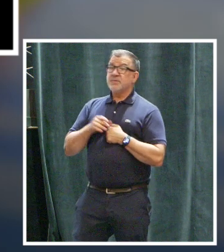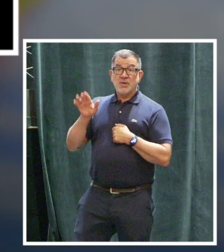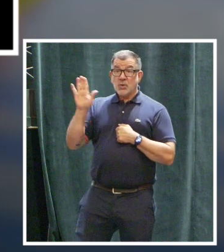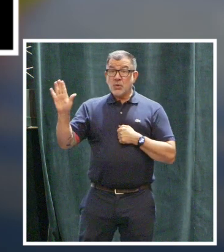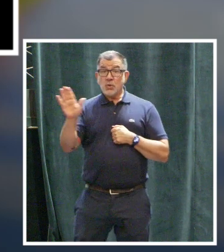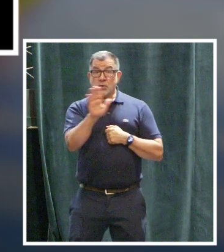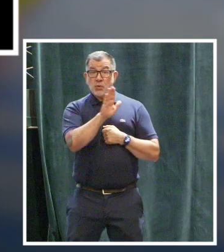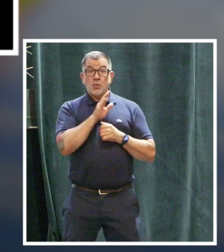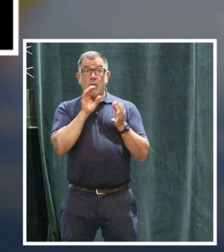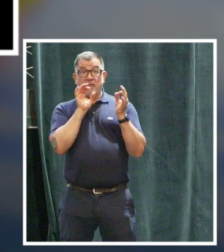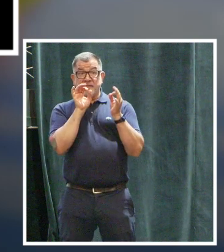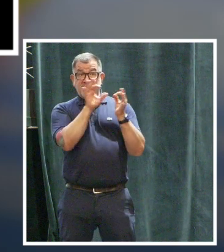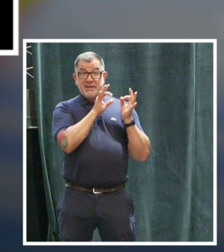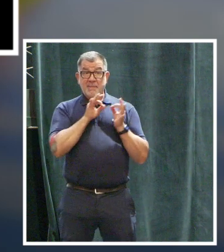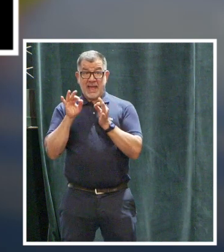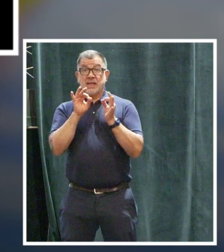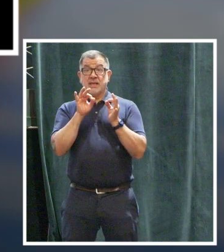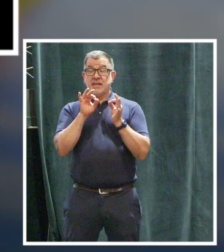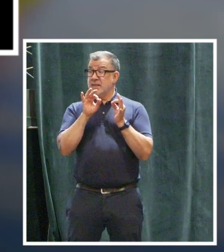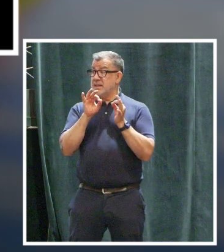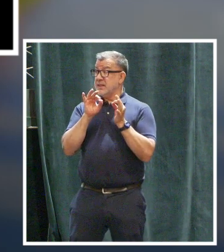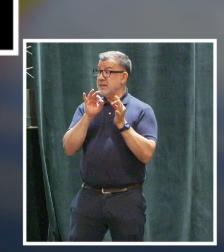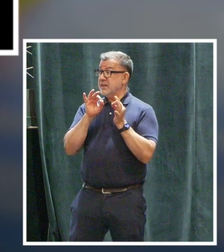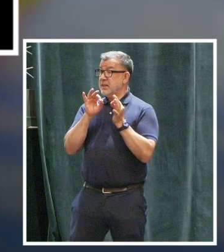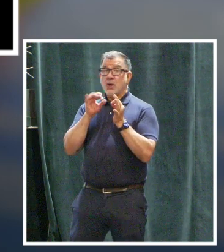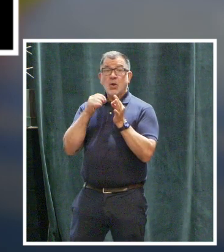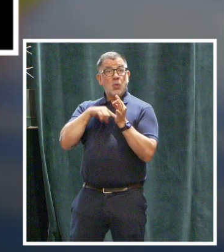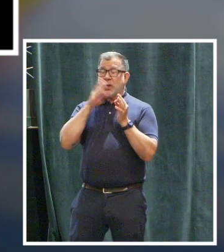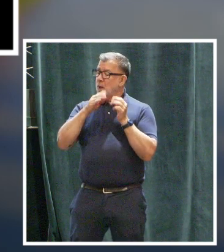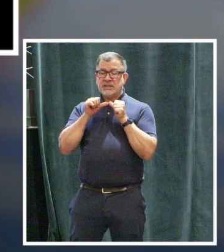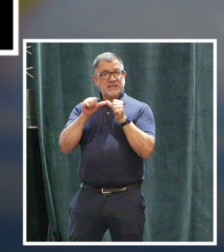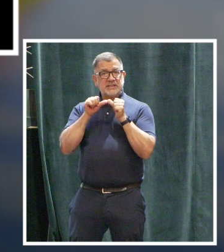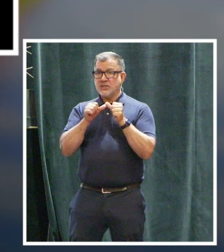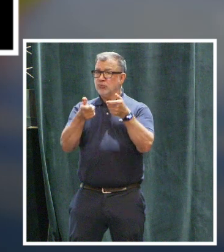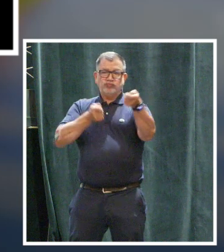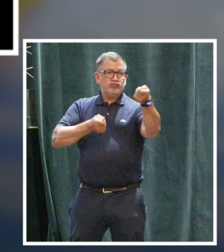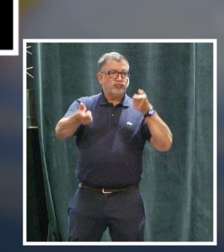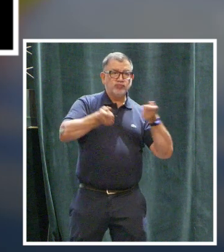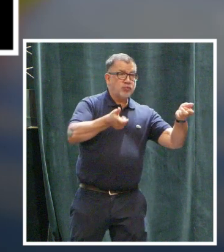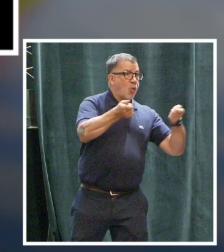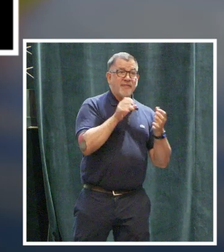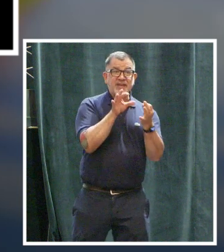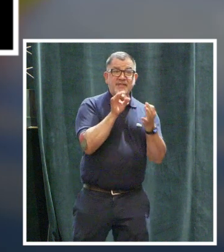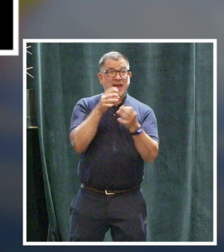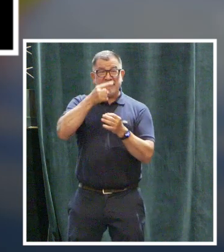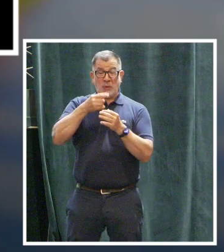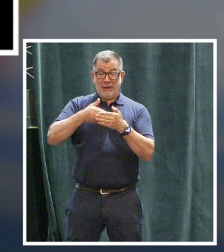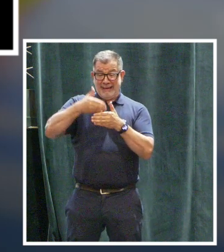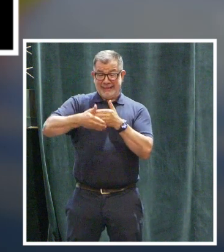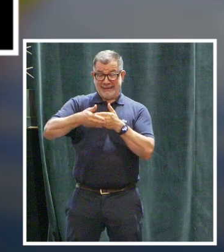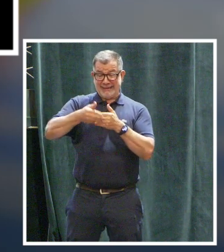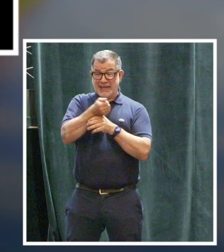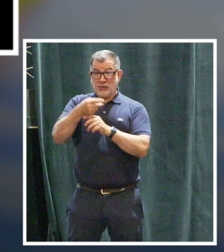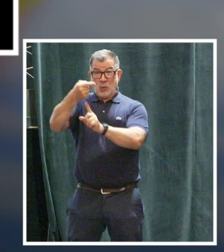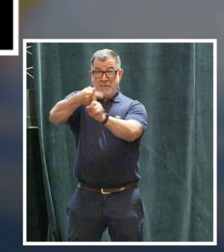feedback will continue to seek and solicit for the next couple of months. So there